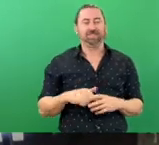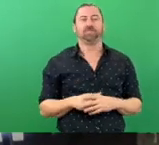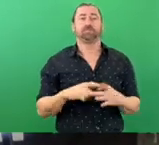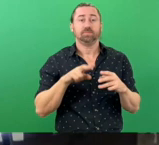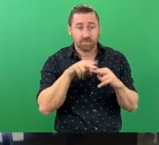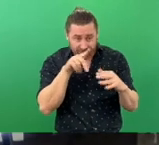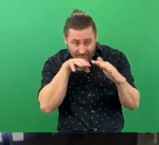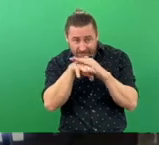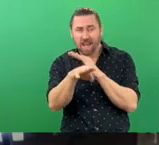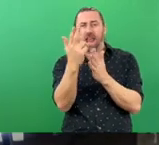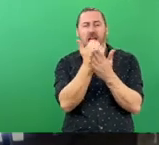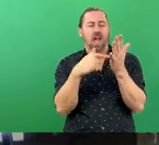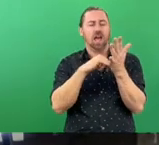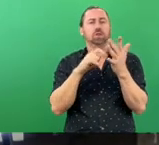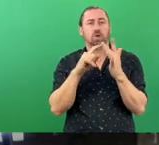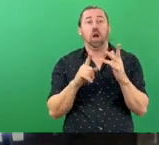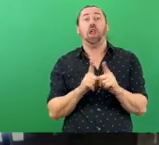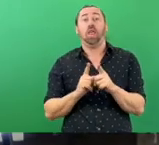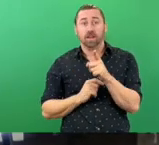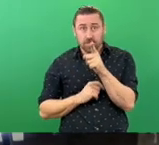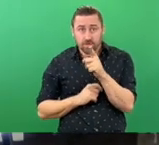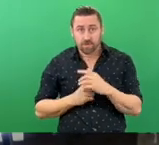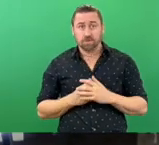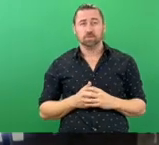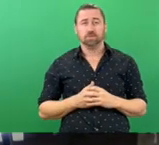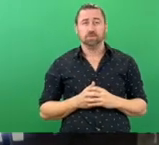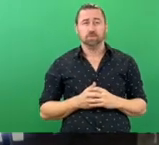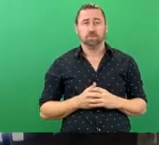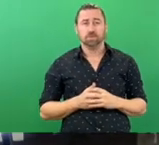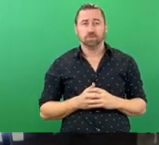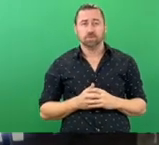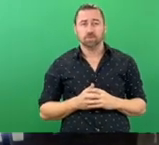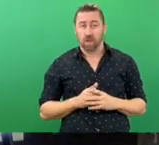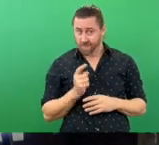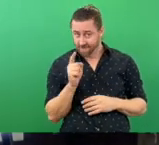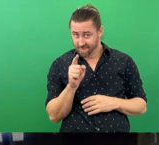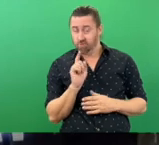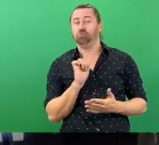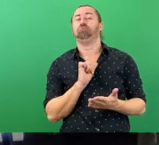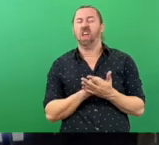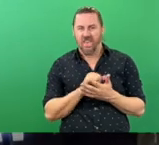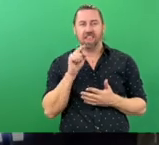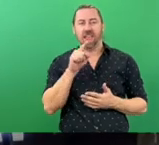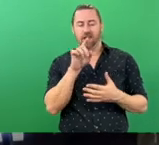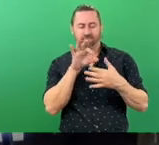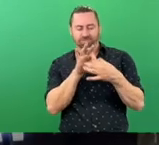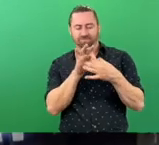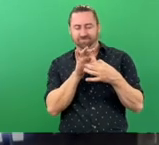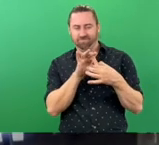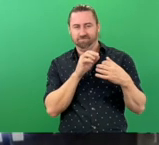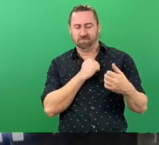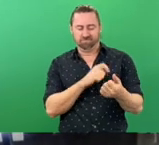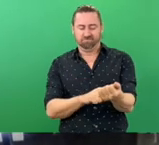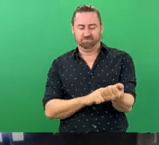If you walk into an art studio and it has pencils which look like that, then you found your tribe. All